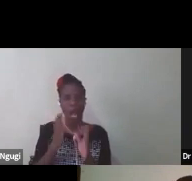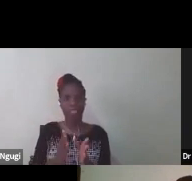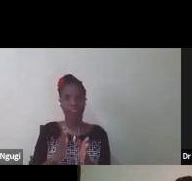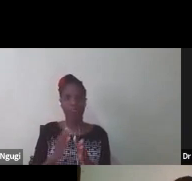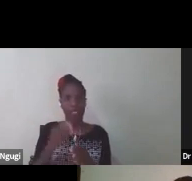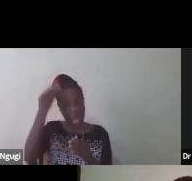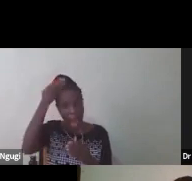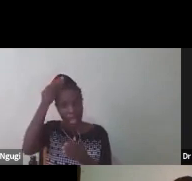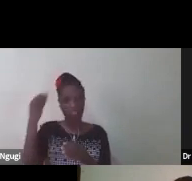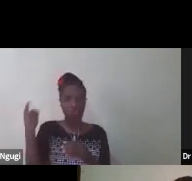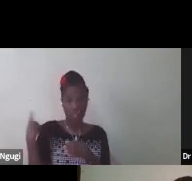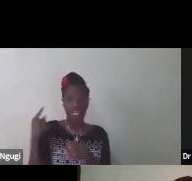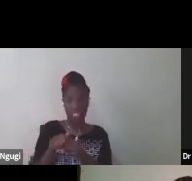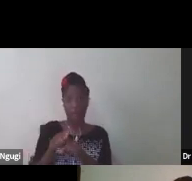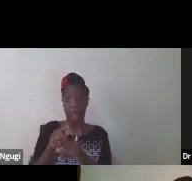of the stigma.